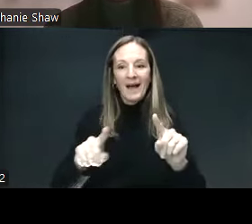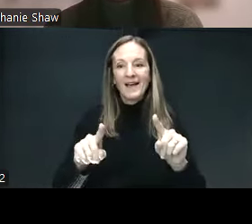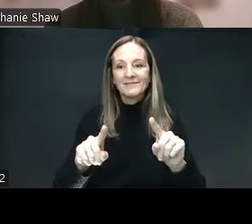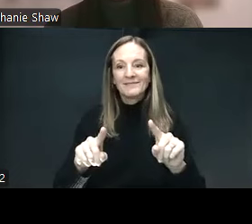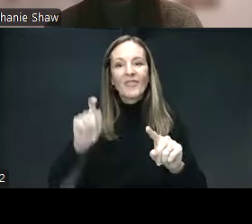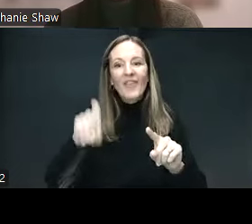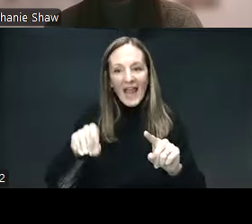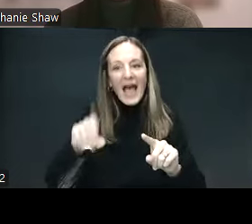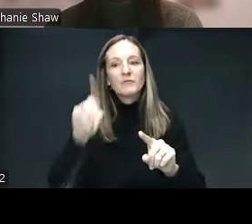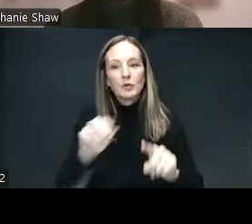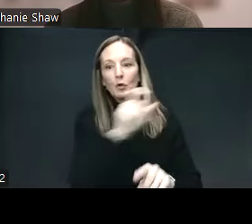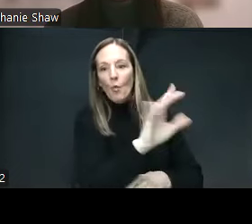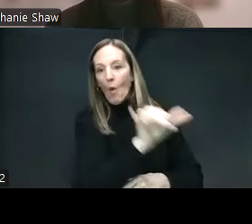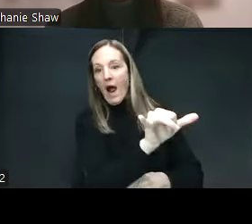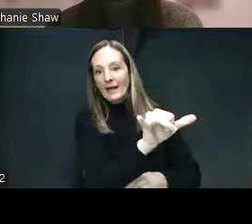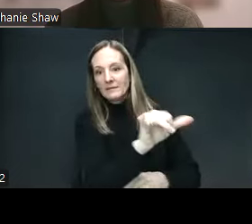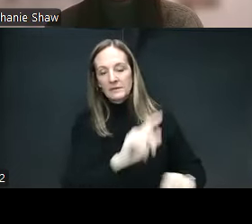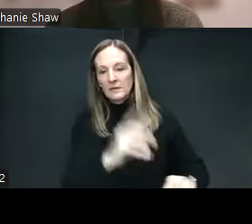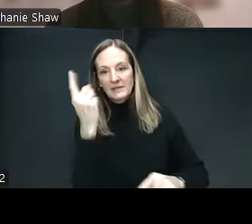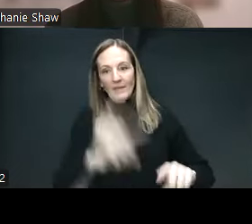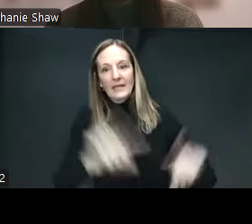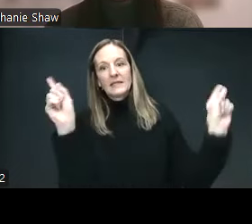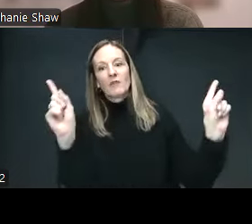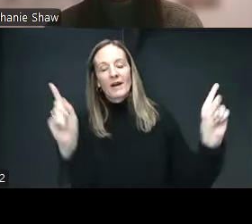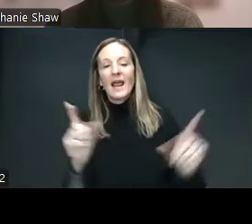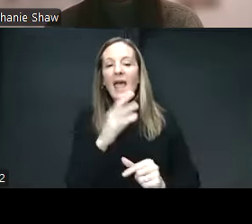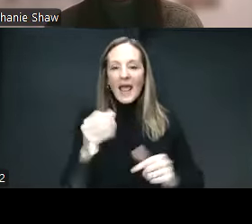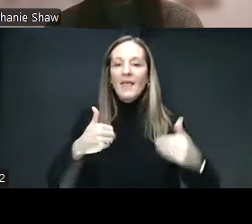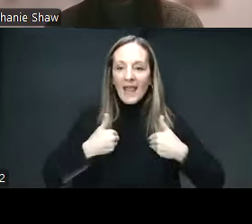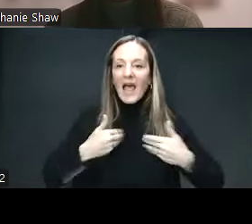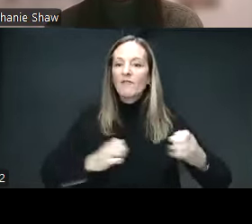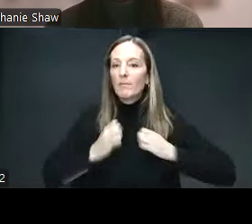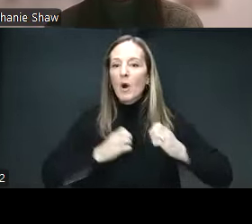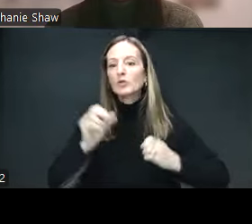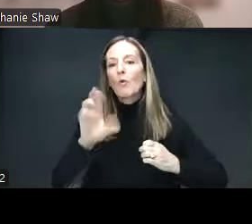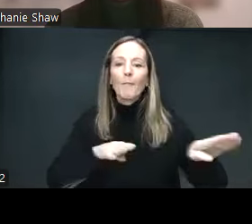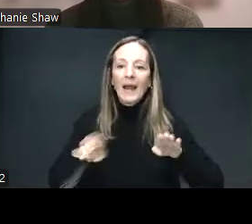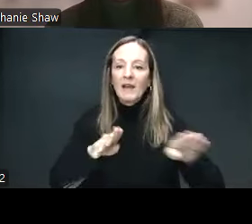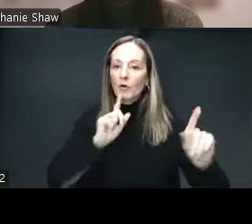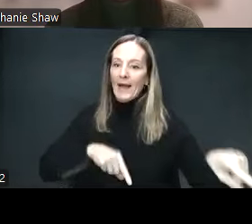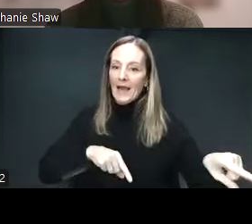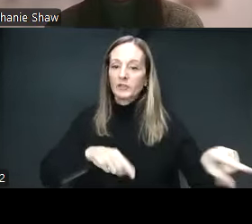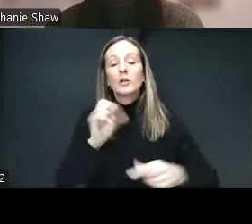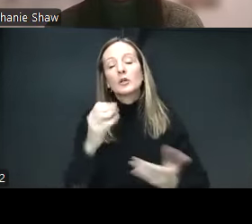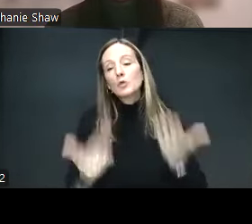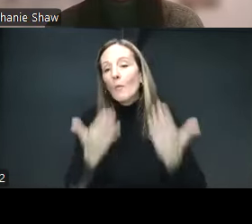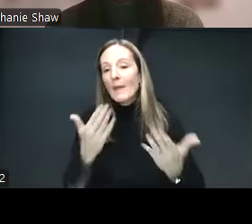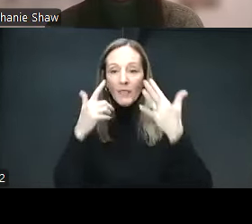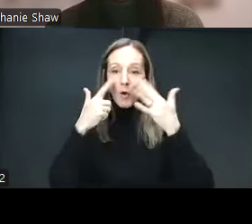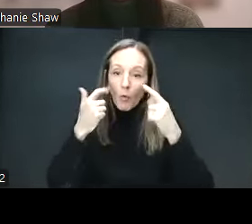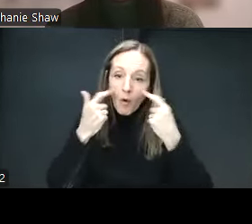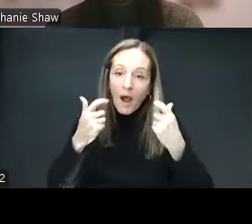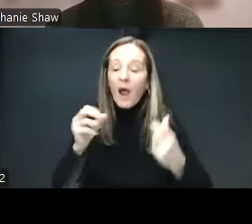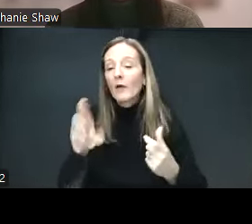have an emotional reaction to it, which can sometimes lead to a behavioral reaction. So for example, they might start crying, they may